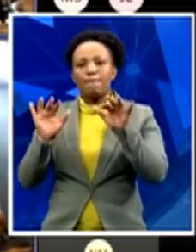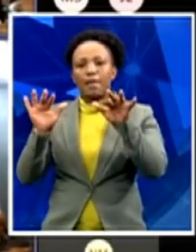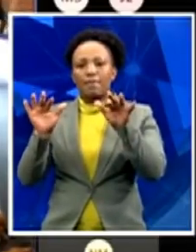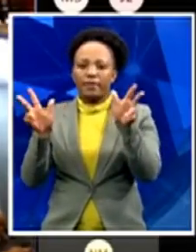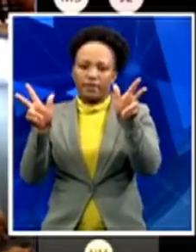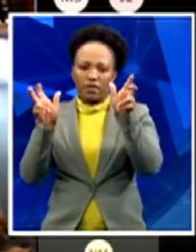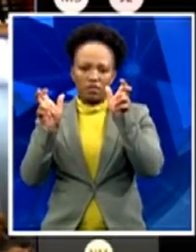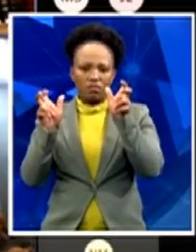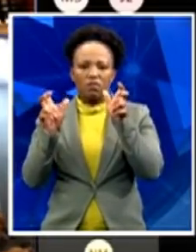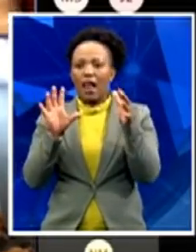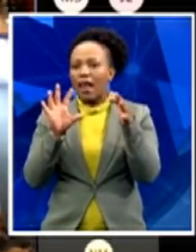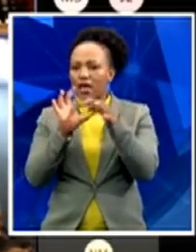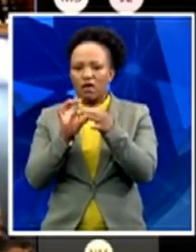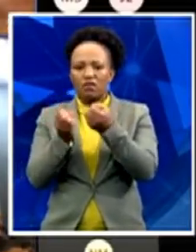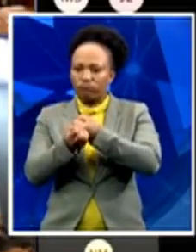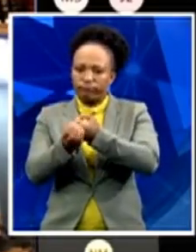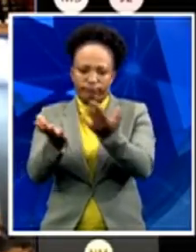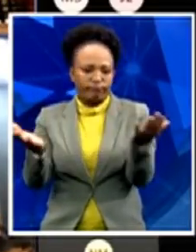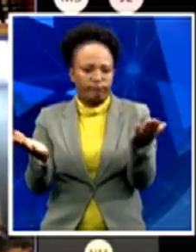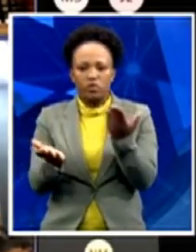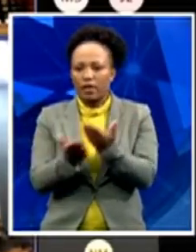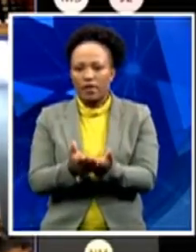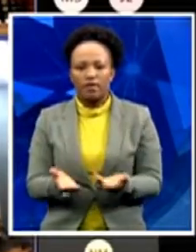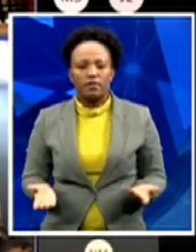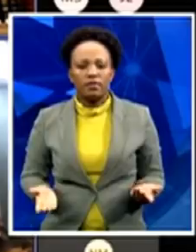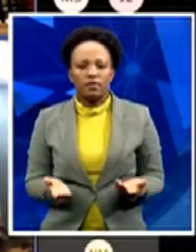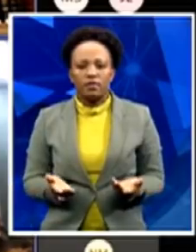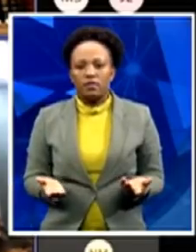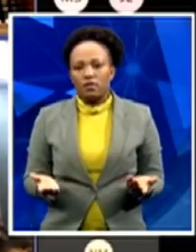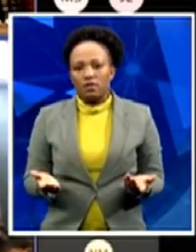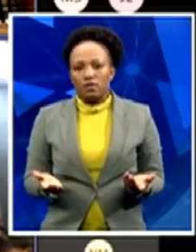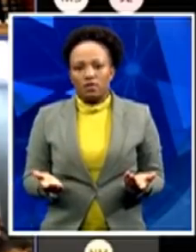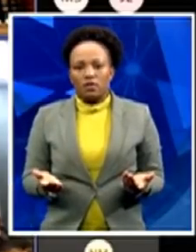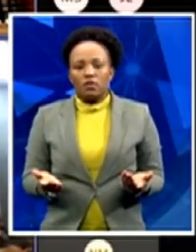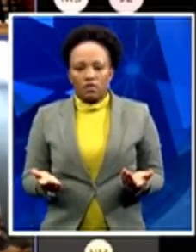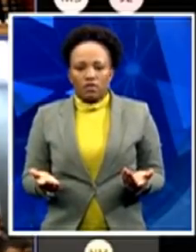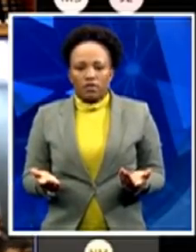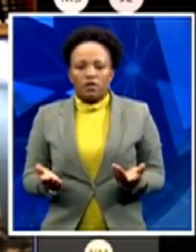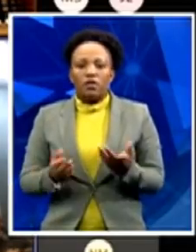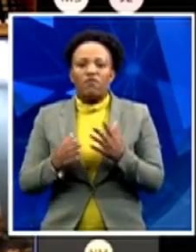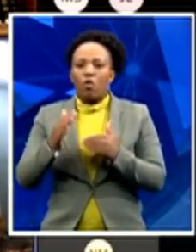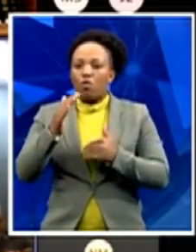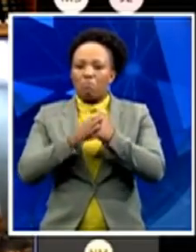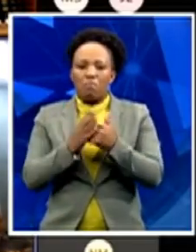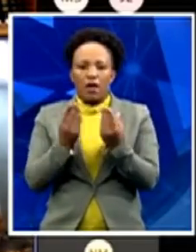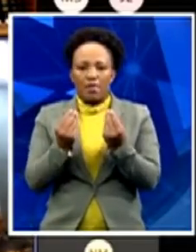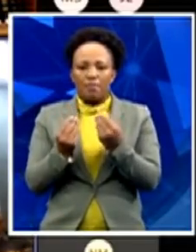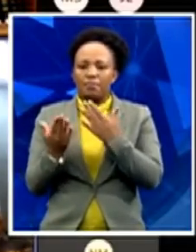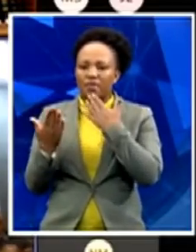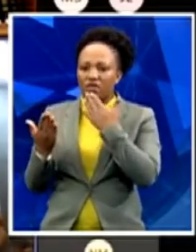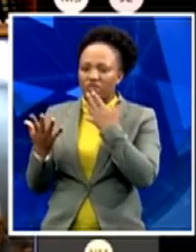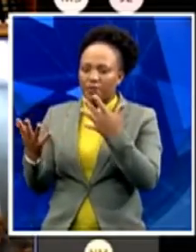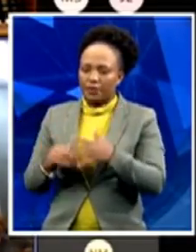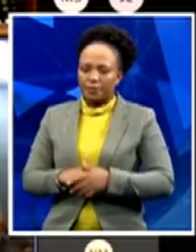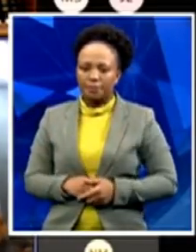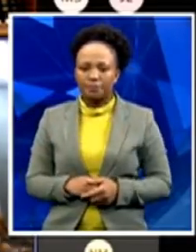widely, subject to it reaching a particular ceiling. Correct. Yes. Thank you. Yes. Thank you very much. Right. Thank